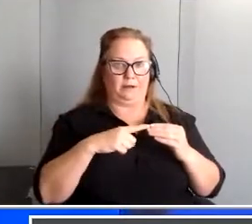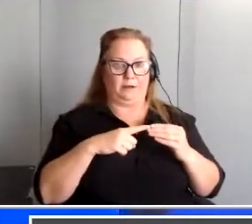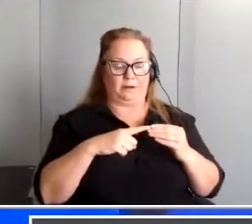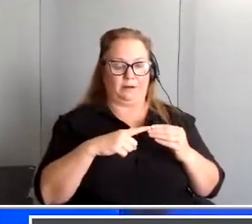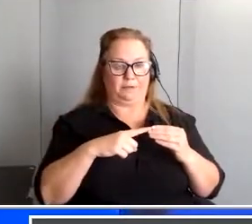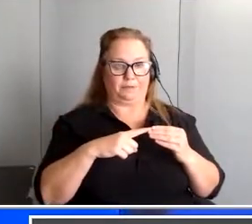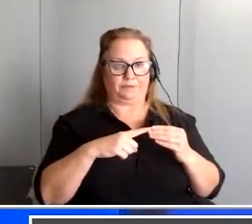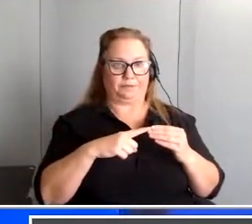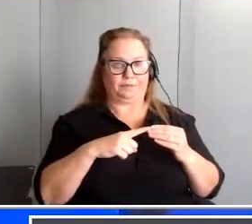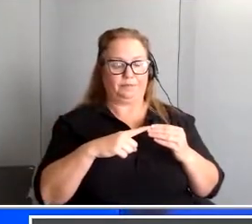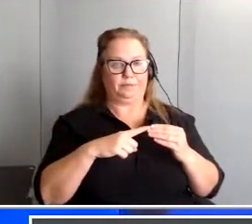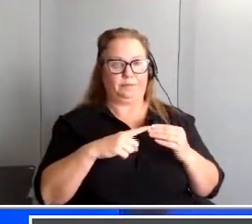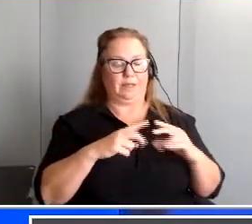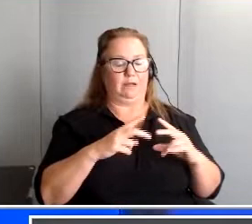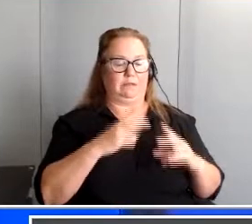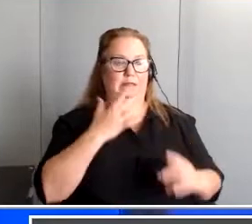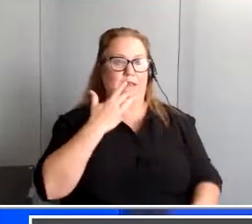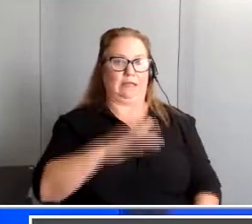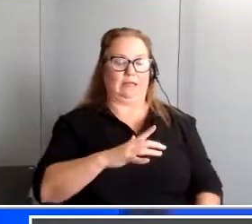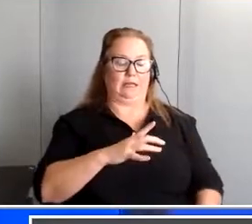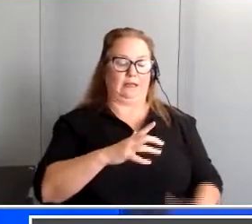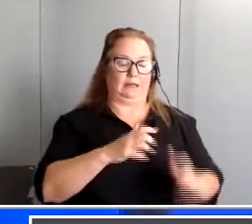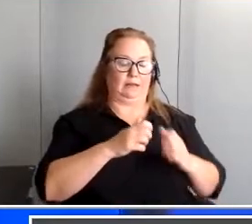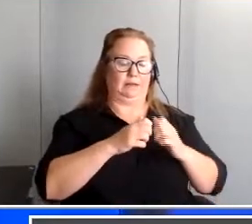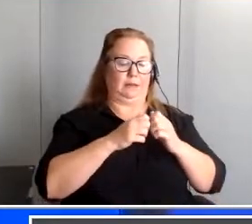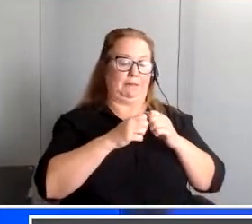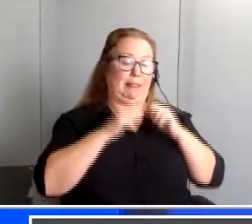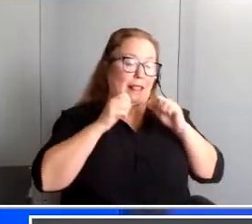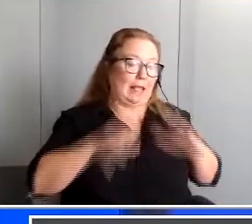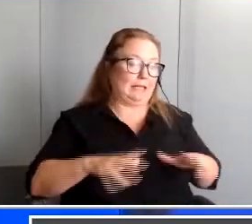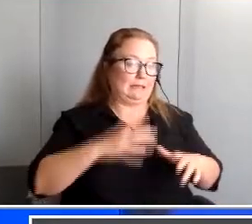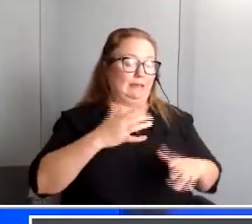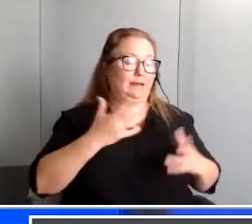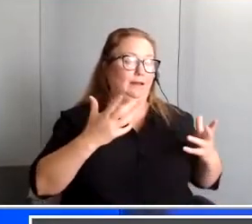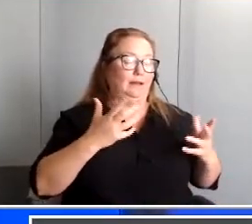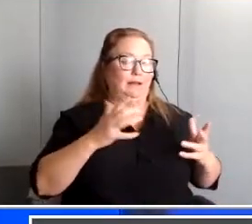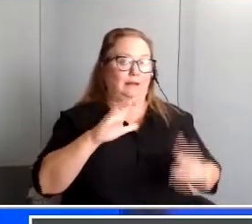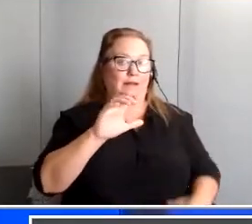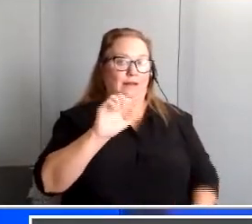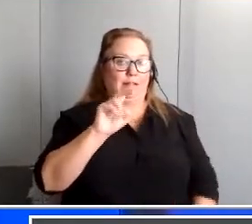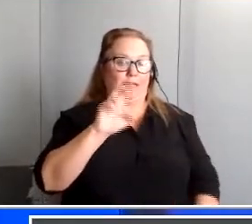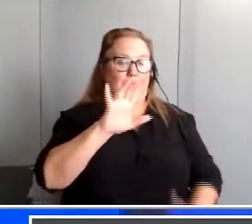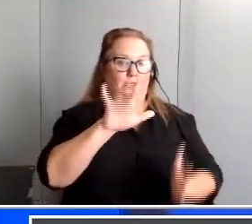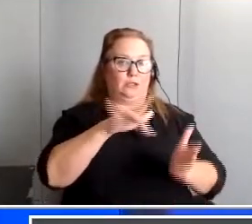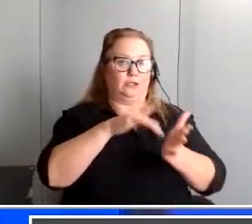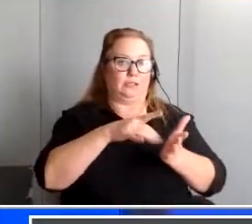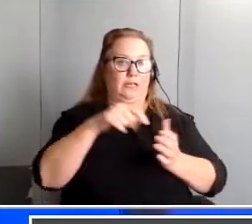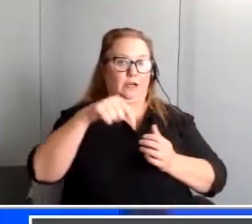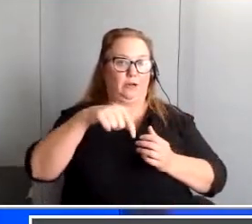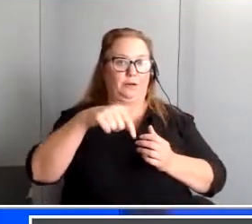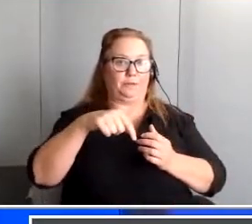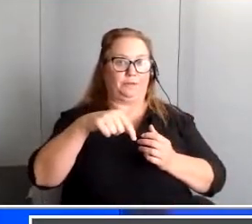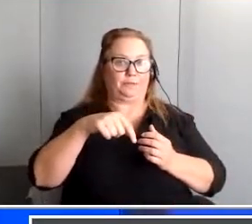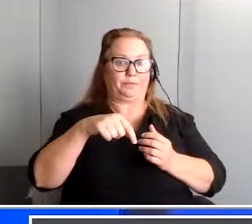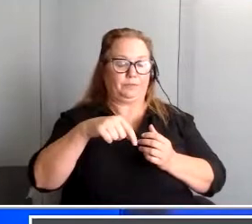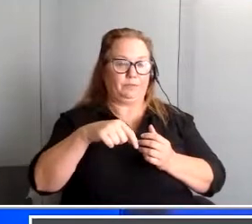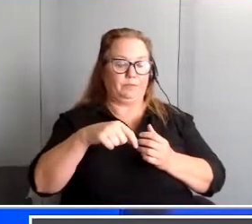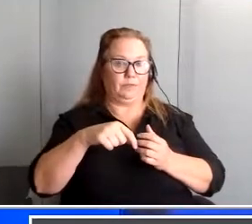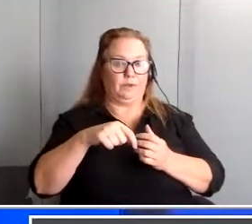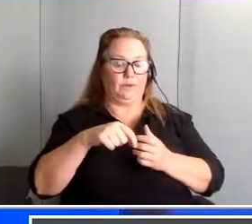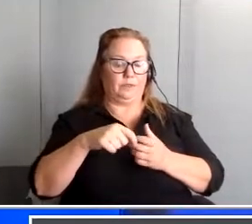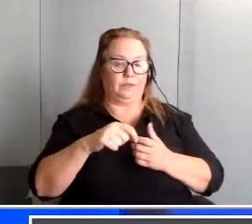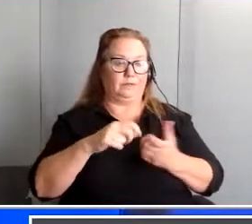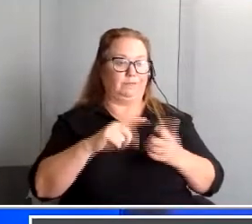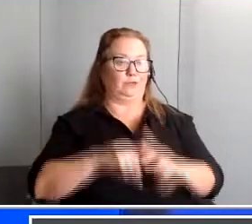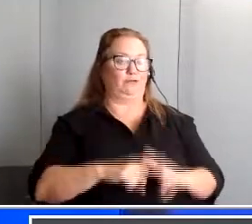was very fortunate, blessed, lucky that the cancer center here was onboarding the proton